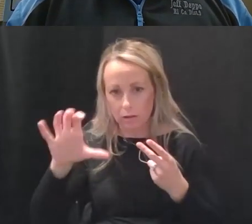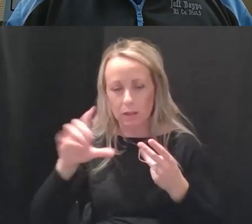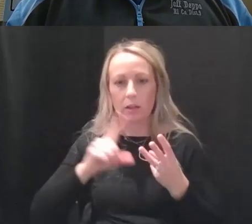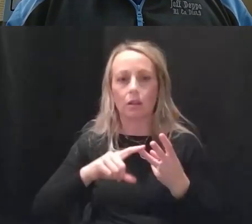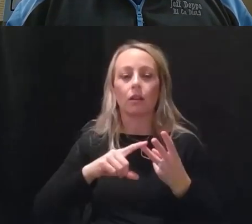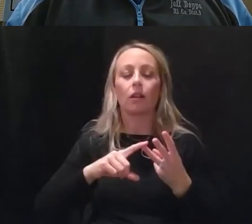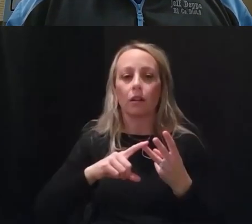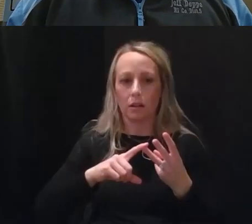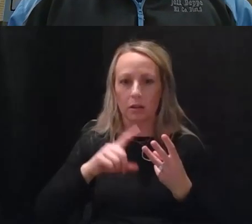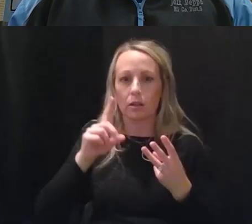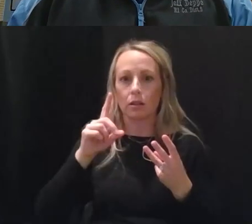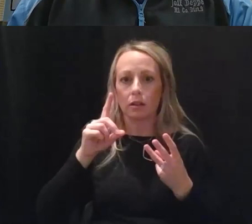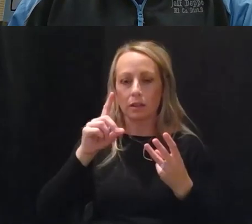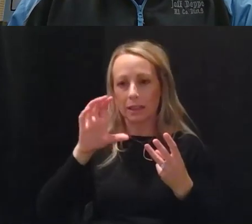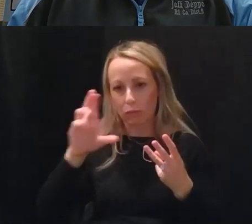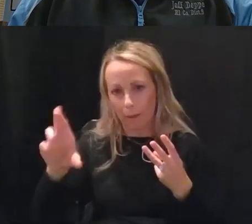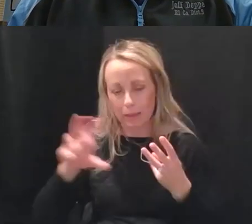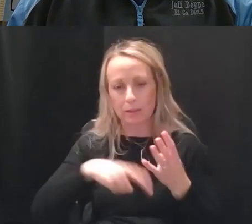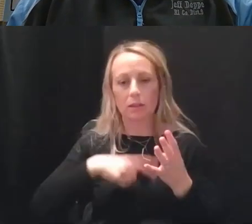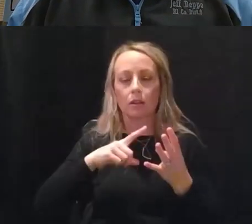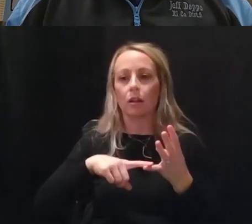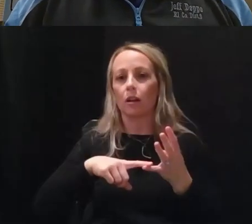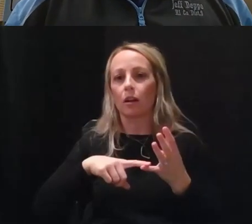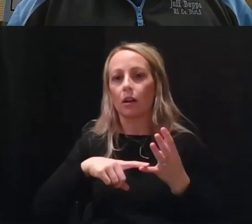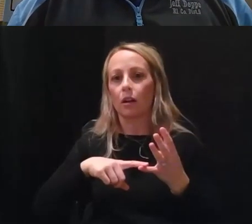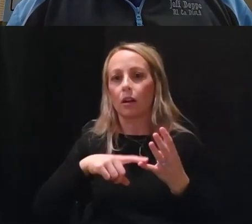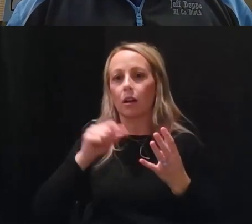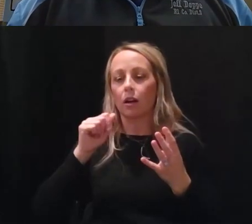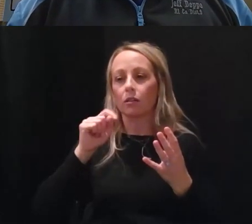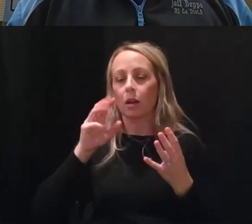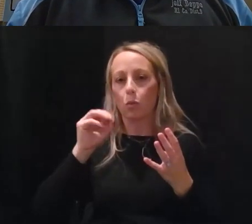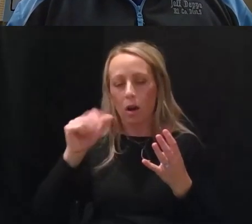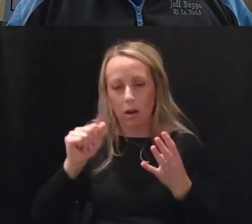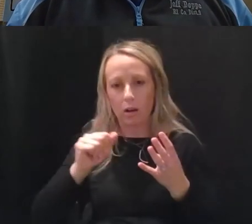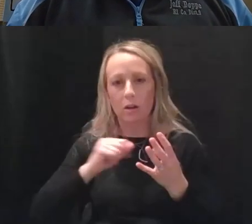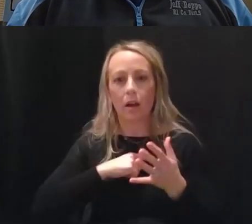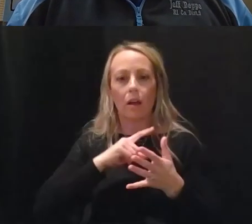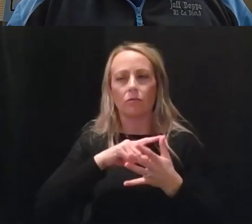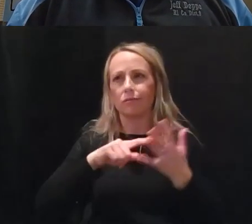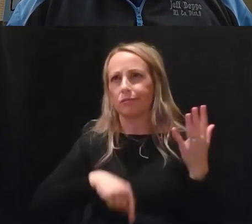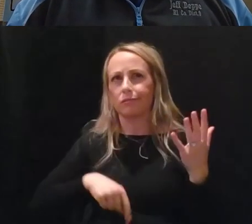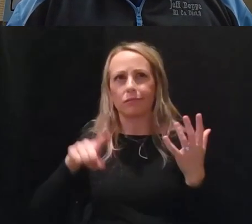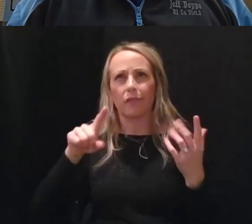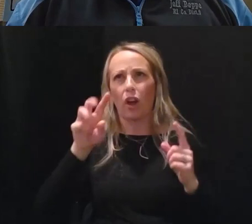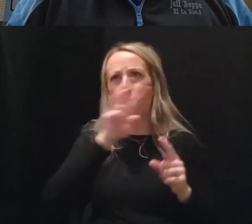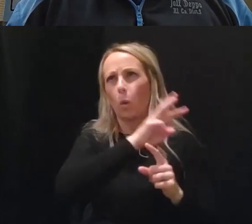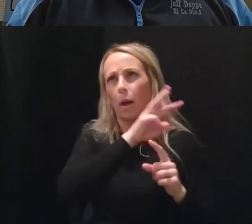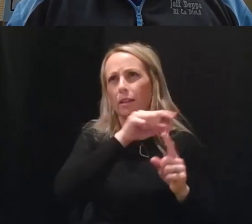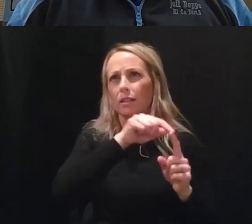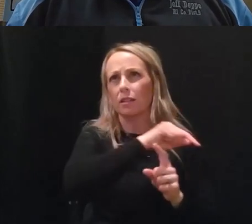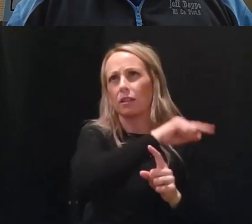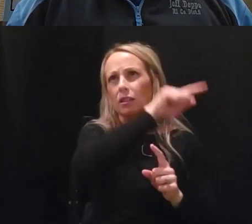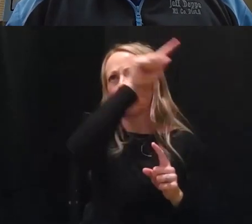the Dubuque area, Cedar Rapids, Ottumwa, and farther west of there, down all the way down to